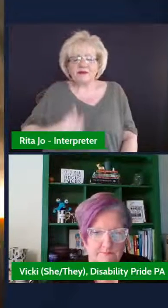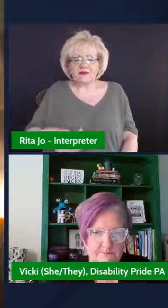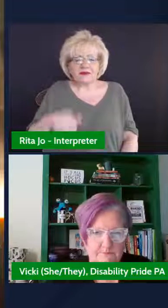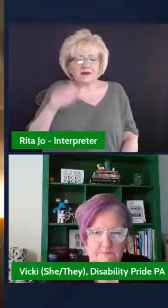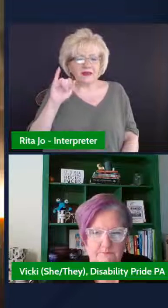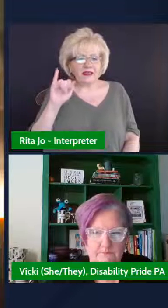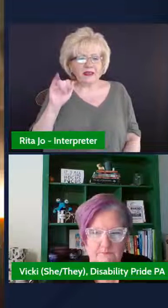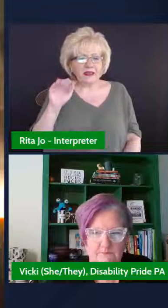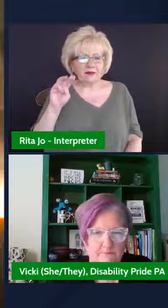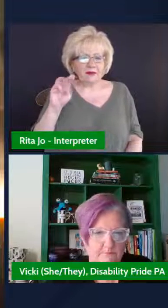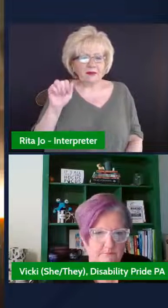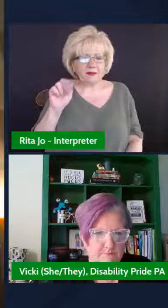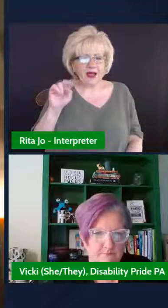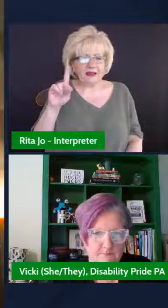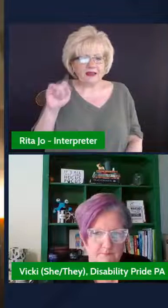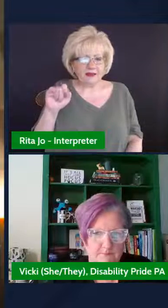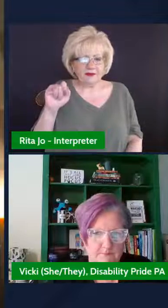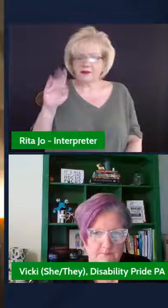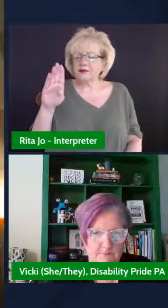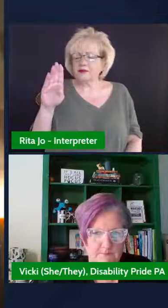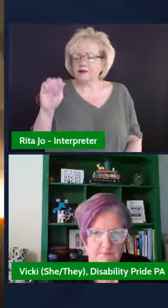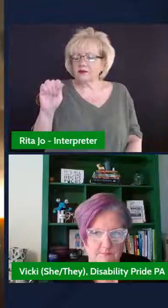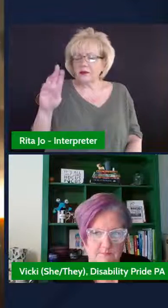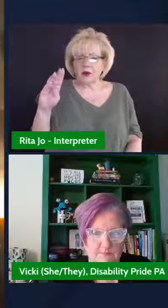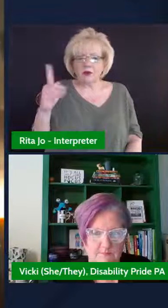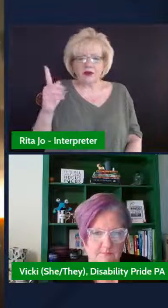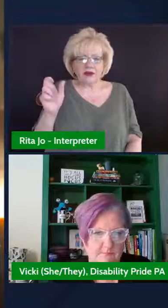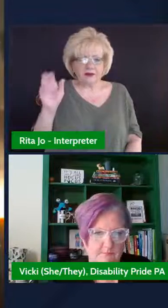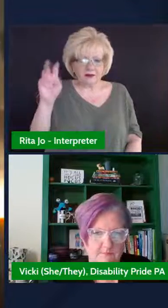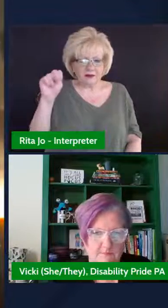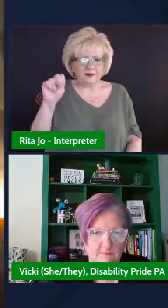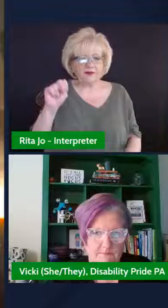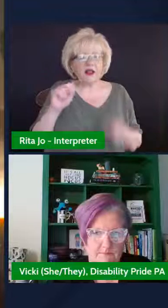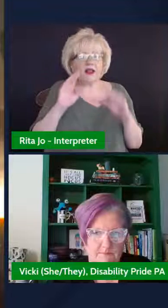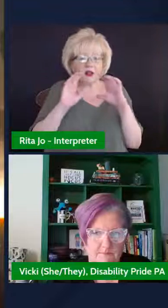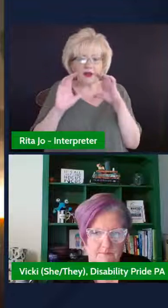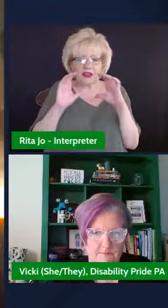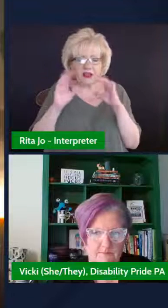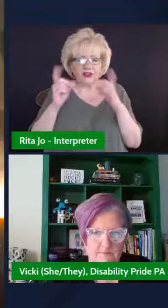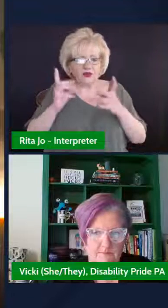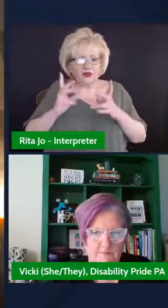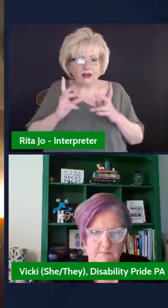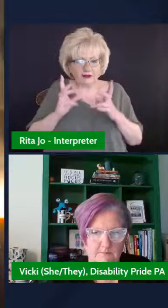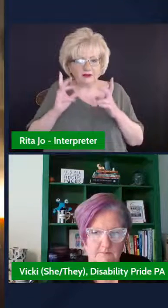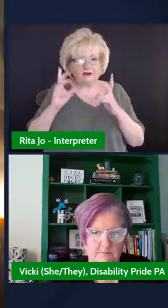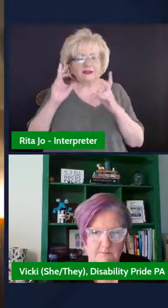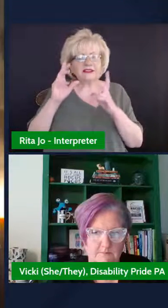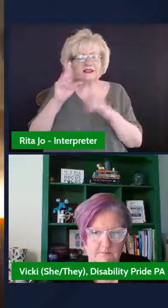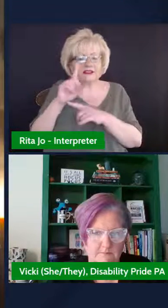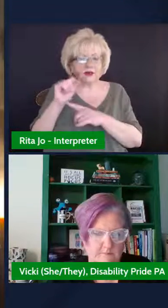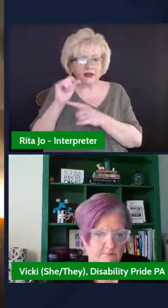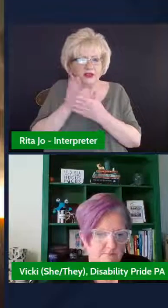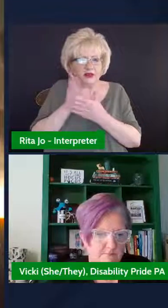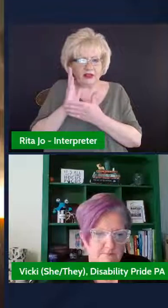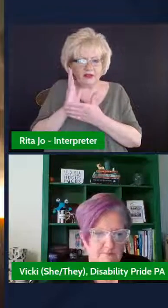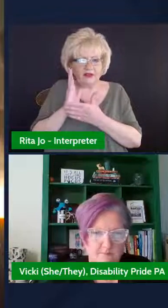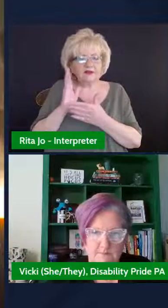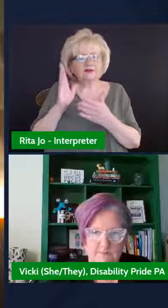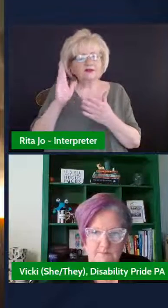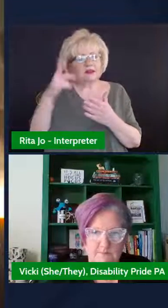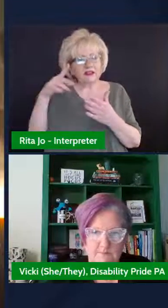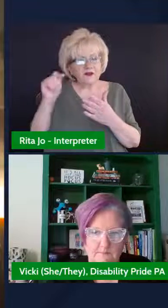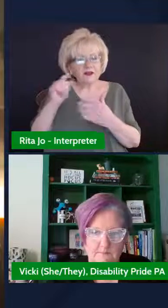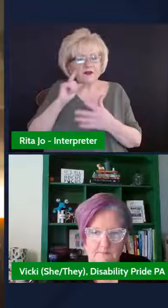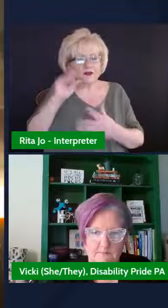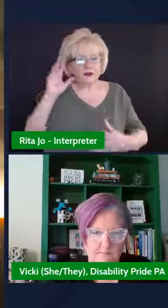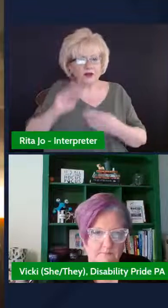Barbarin. I am the Communications and Outreach Director for Disability Rights Pennsylvania and have been for the past 3 years. I